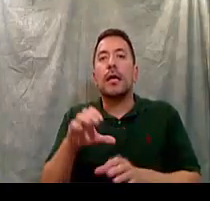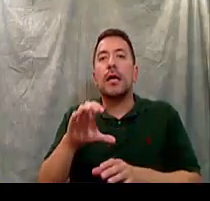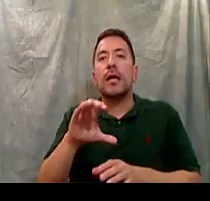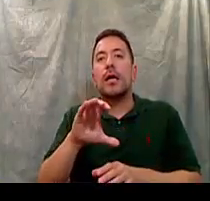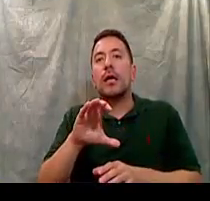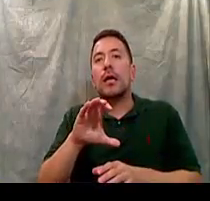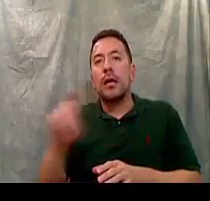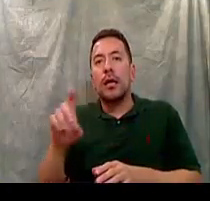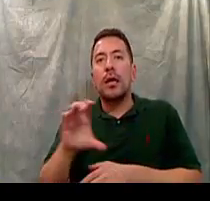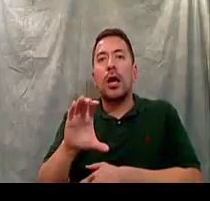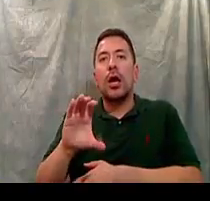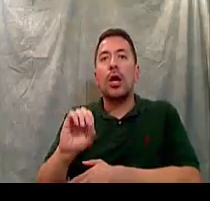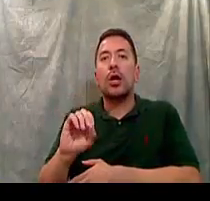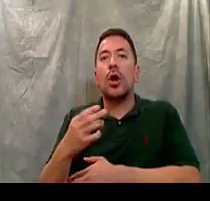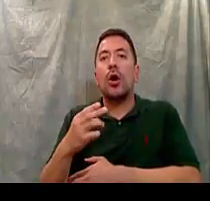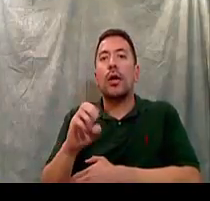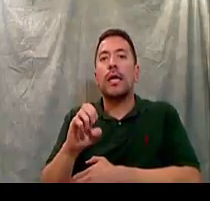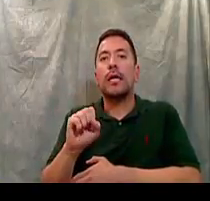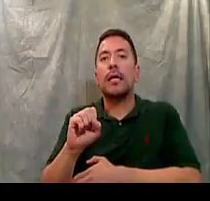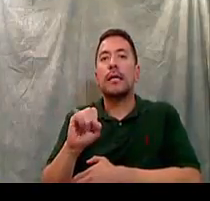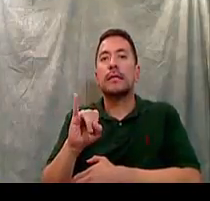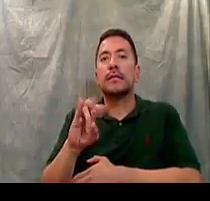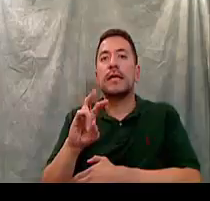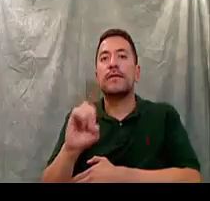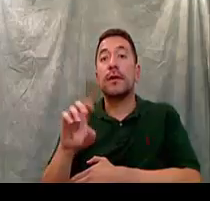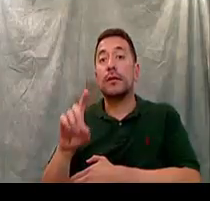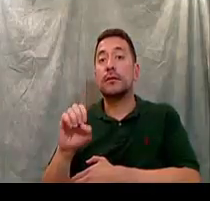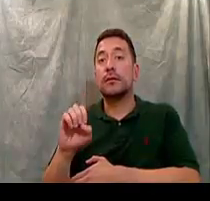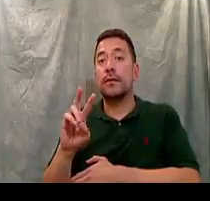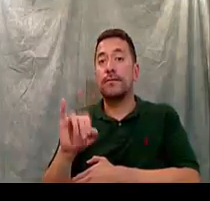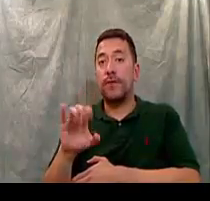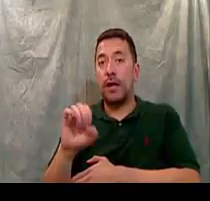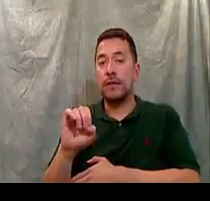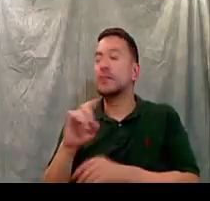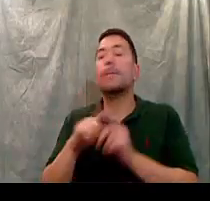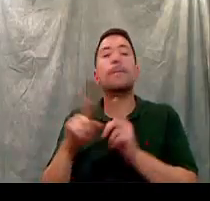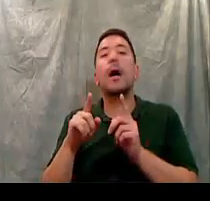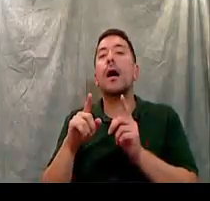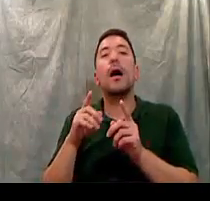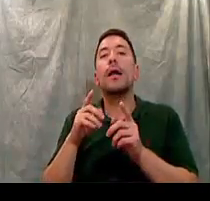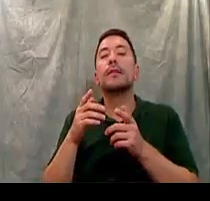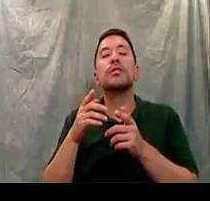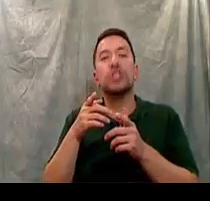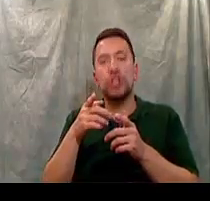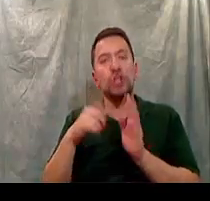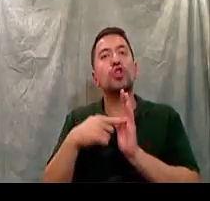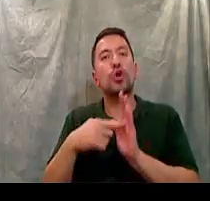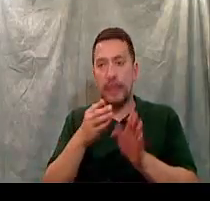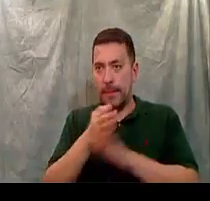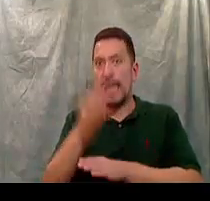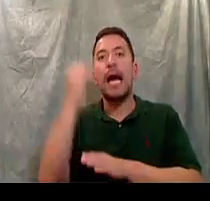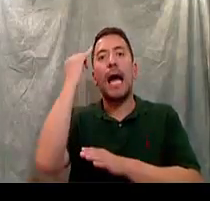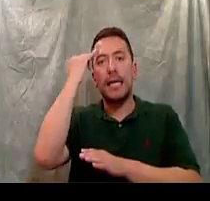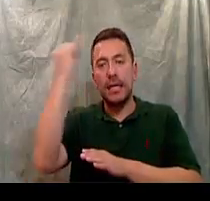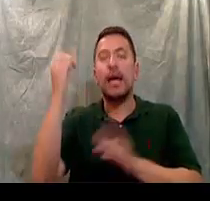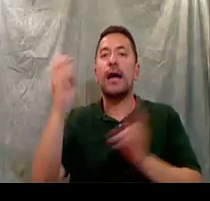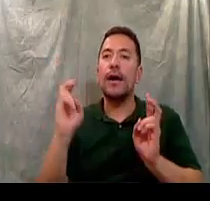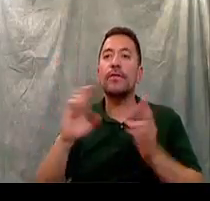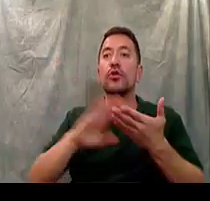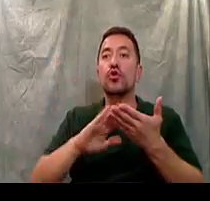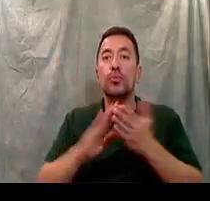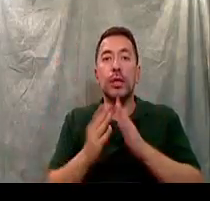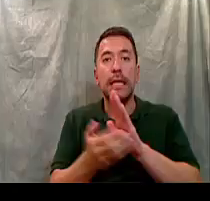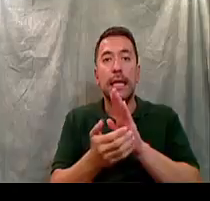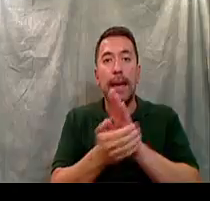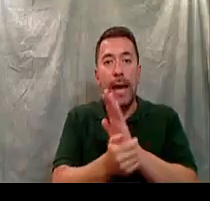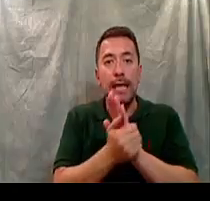devices. But nonetheless, there's a unifying through line here that the big idea is the community capacity and the equity